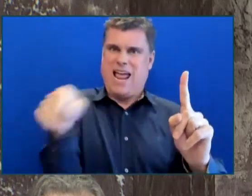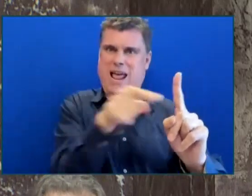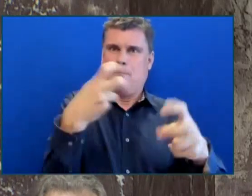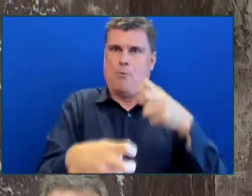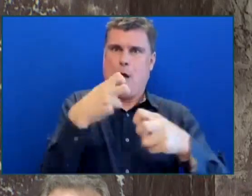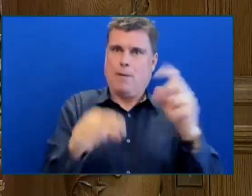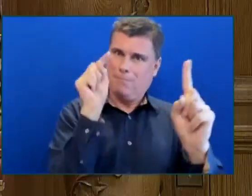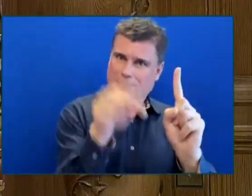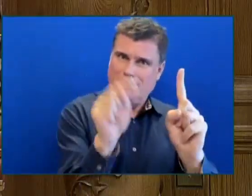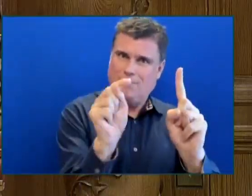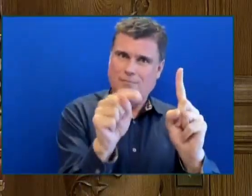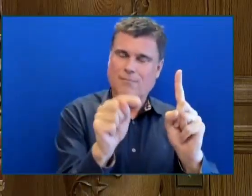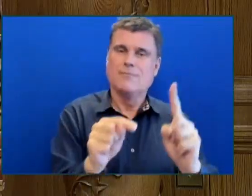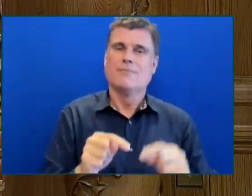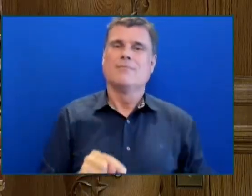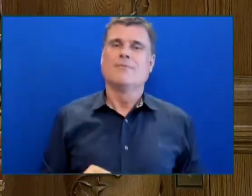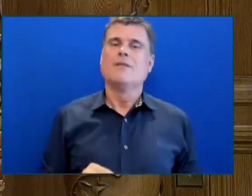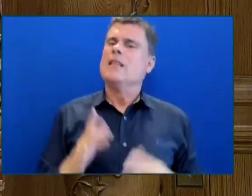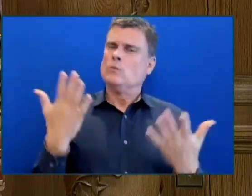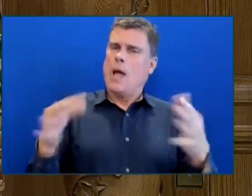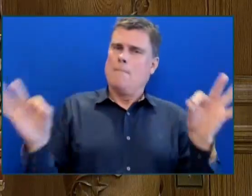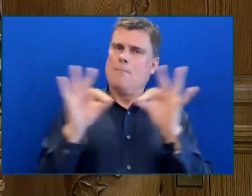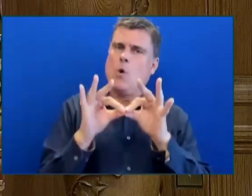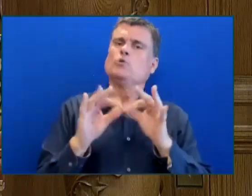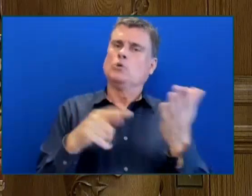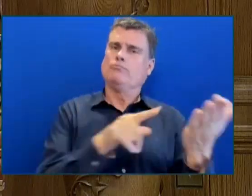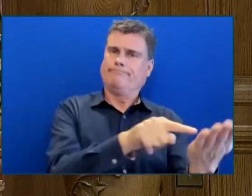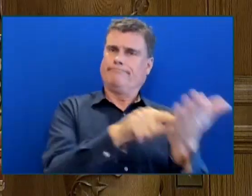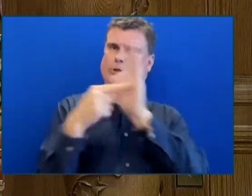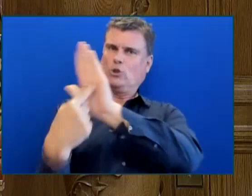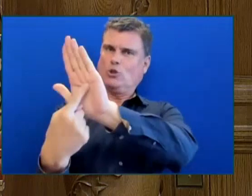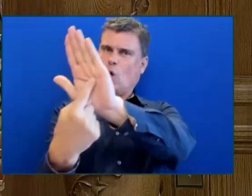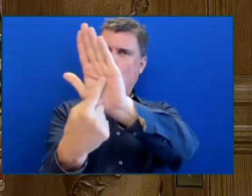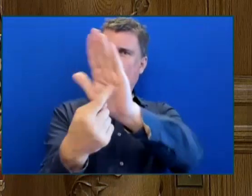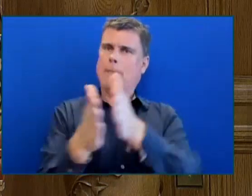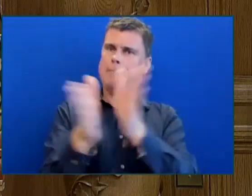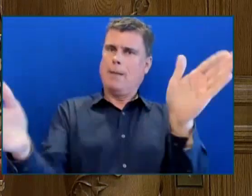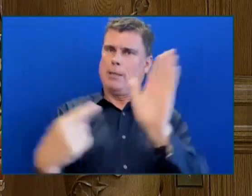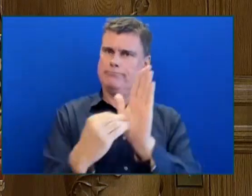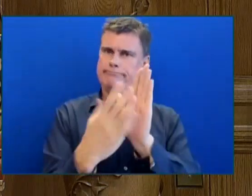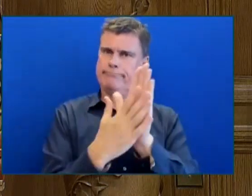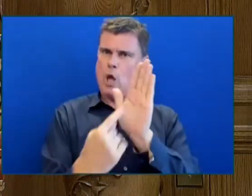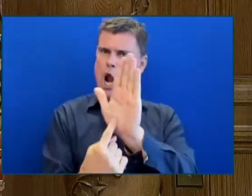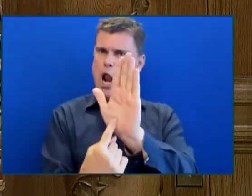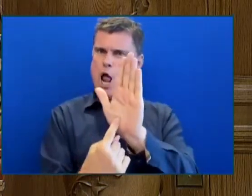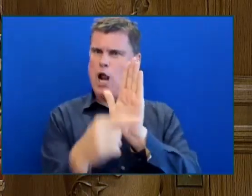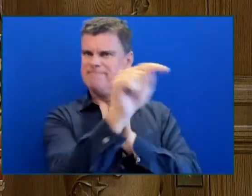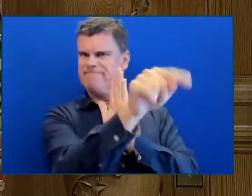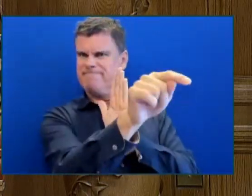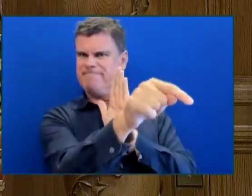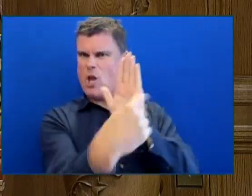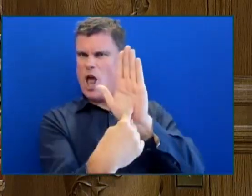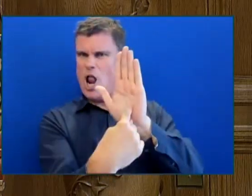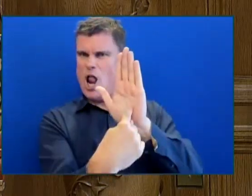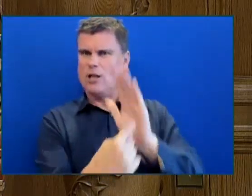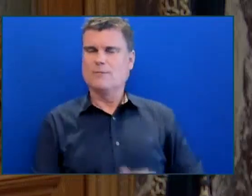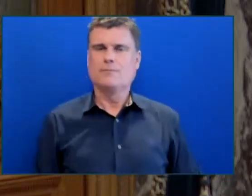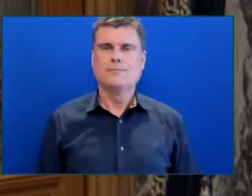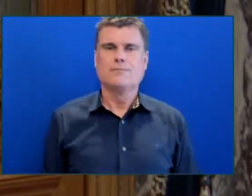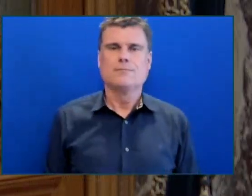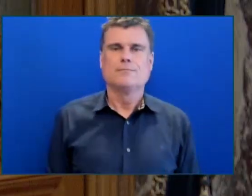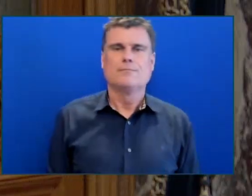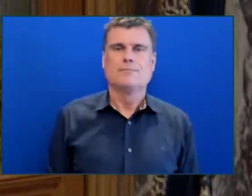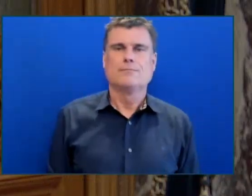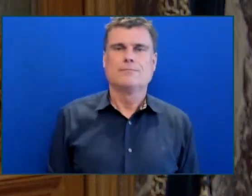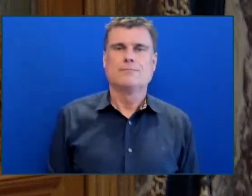Leader of the third party. Thank you, Honourable Speaker. I appreciate